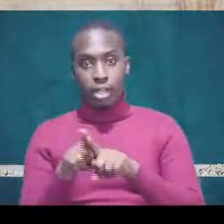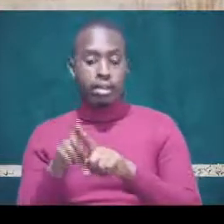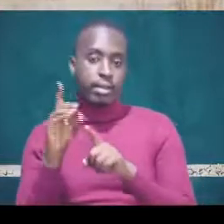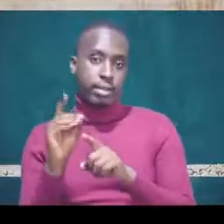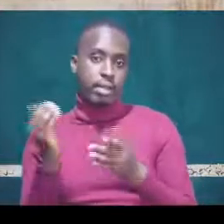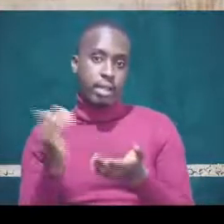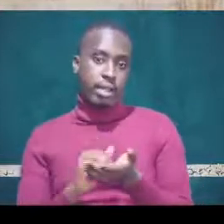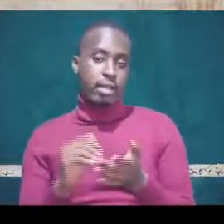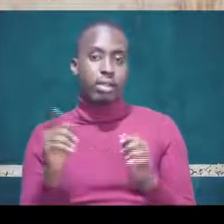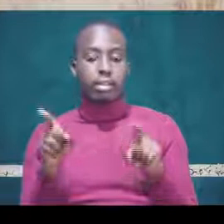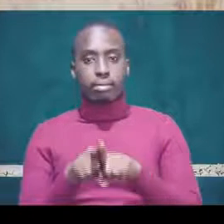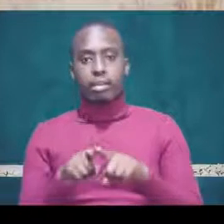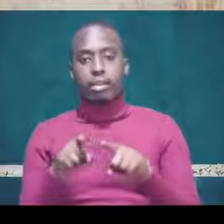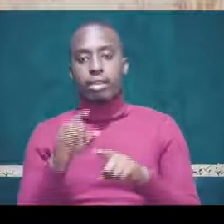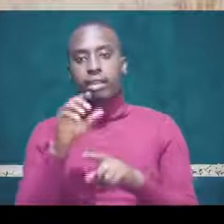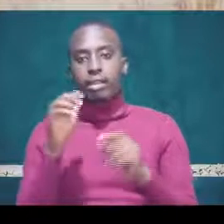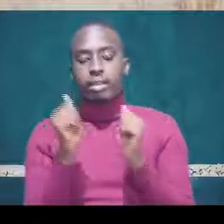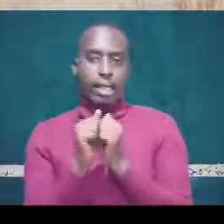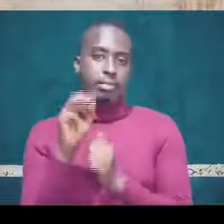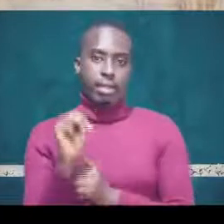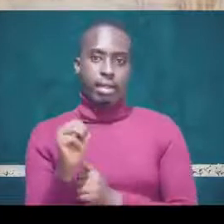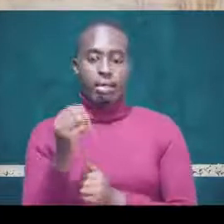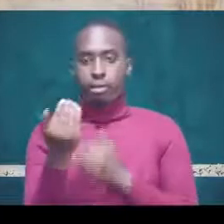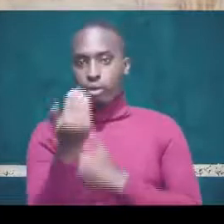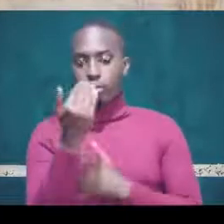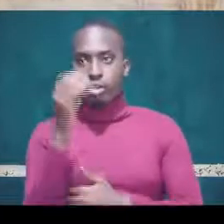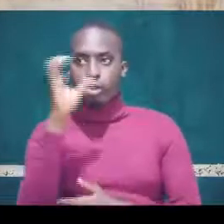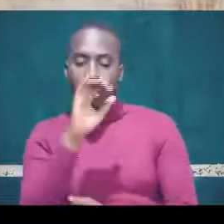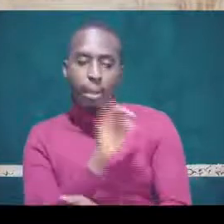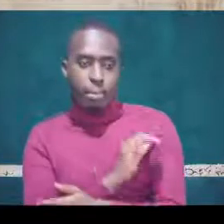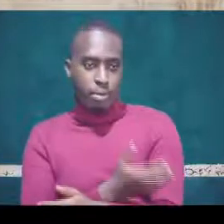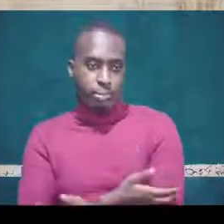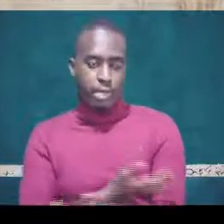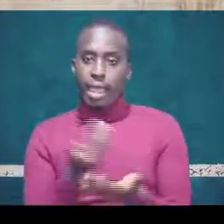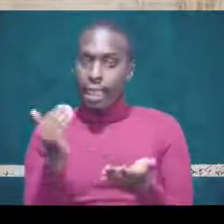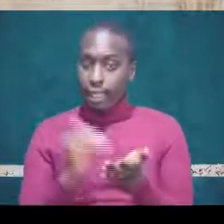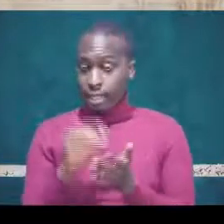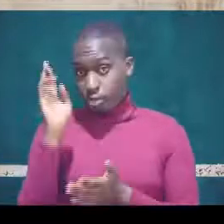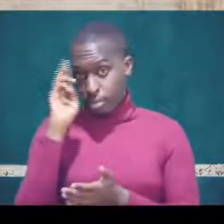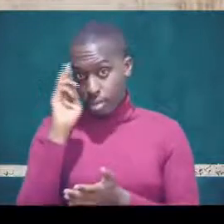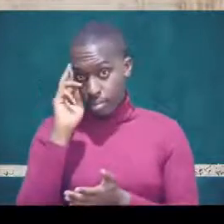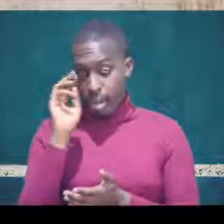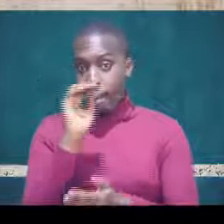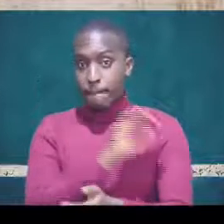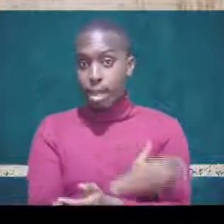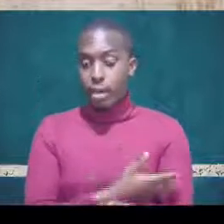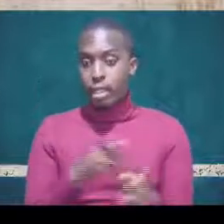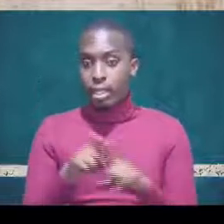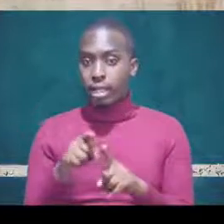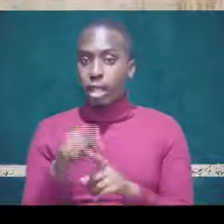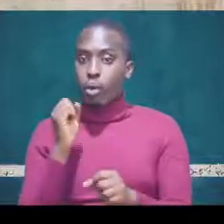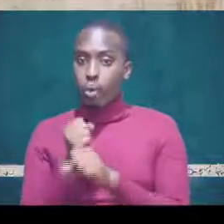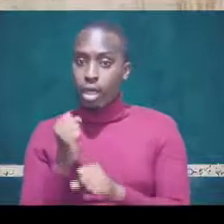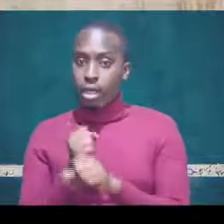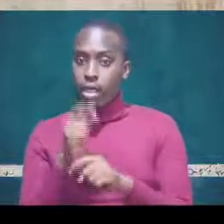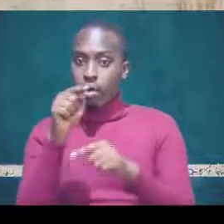to 10 meters. They want us to find the power. So again, you remember power is equal to work